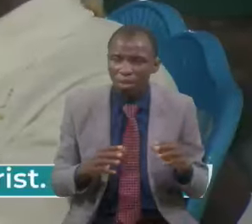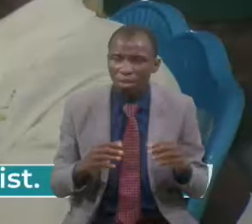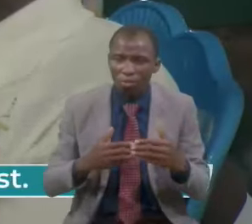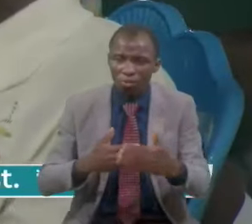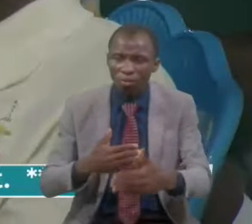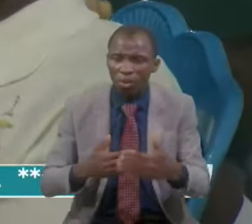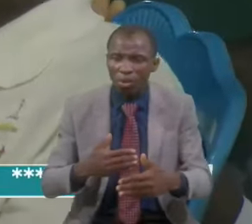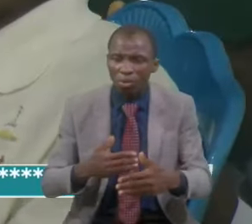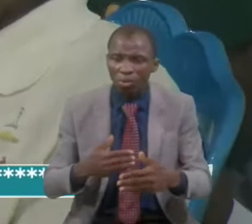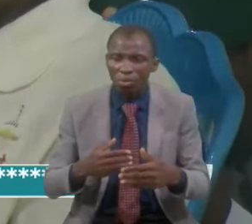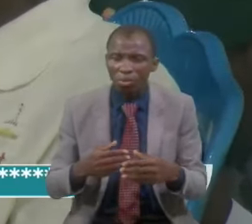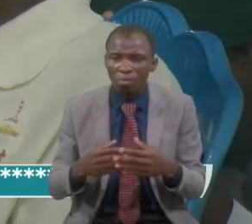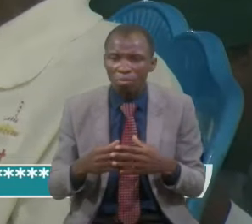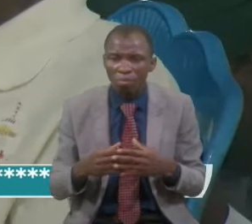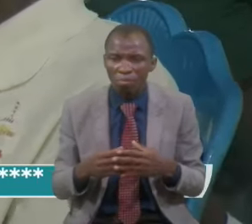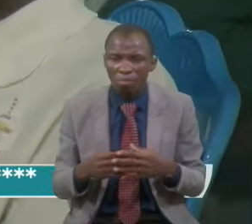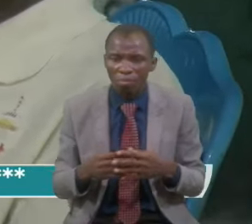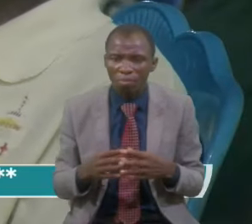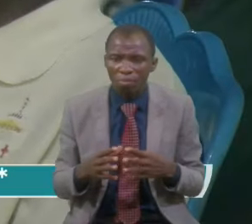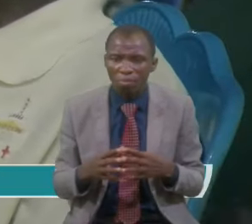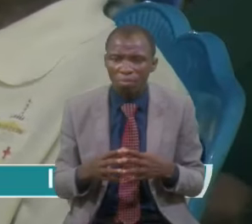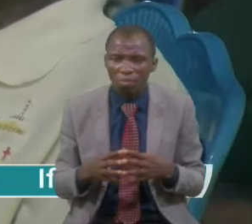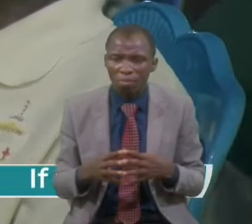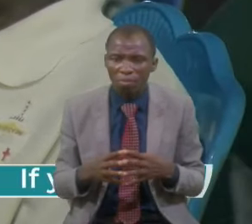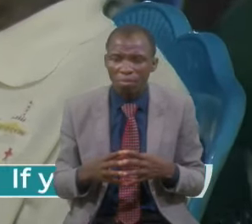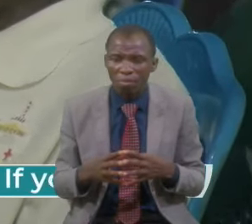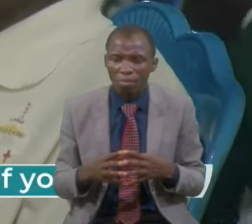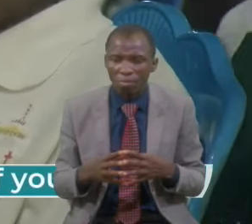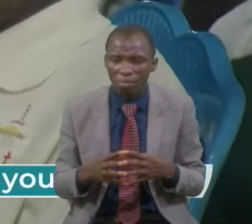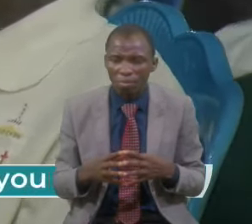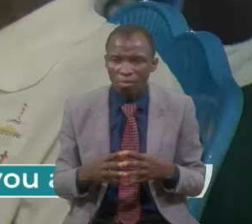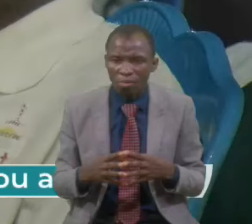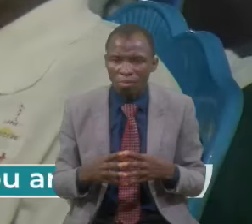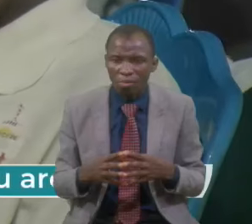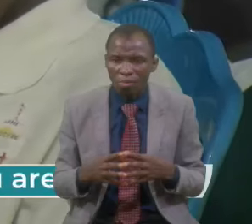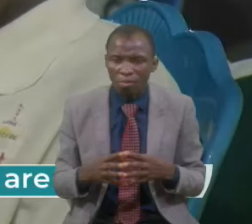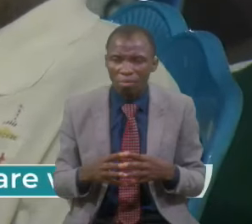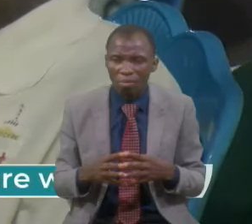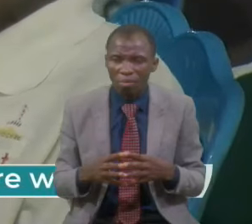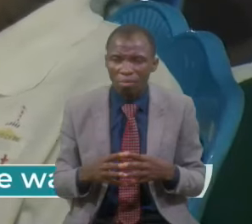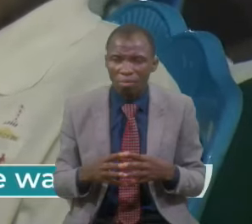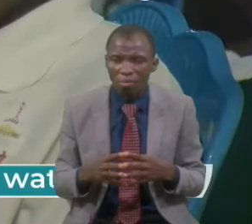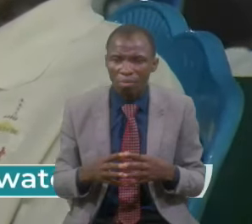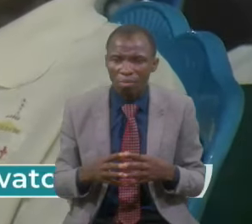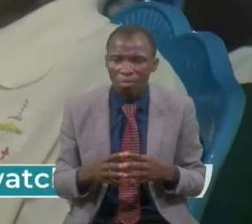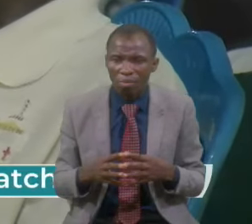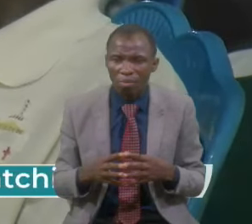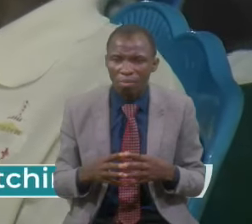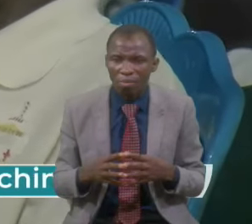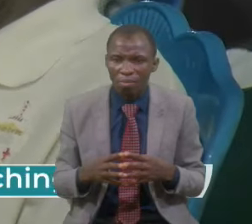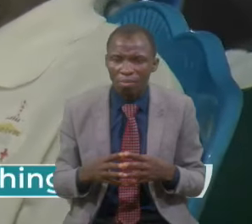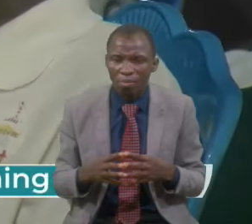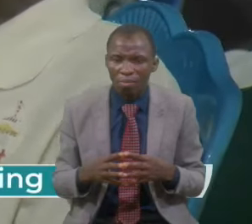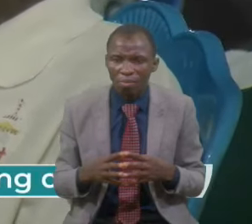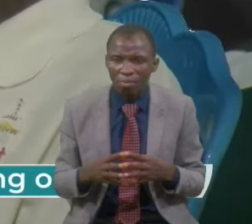there? Yes. How about down there behind the choir? If there are people, you have finished over there, can I see? Yeah, raise